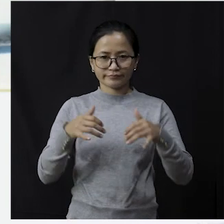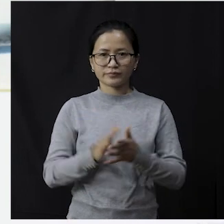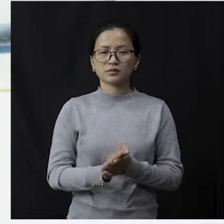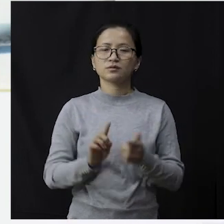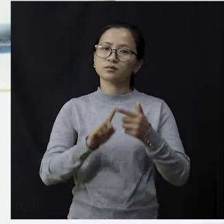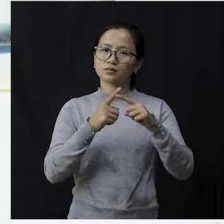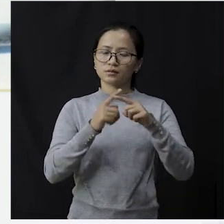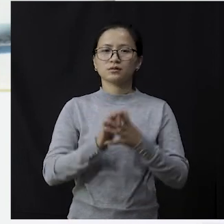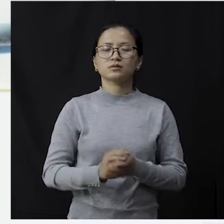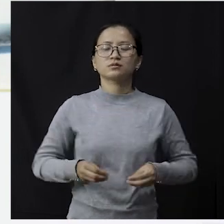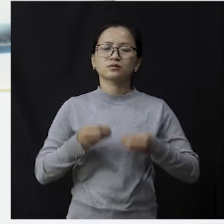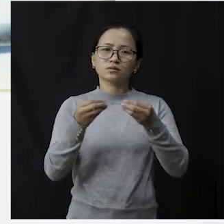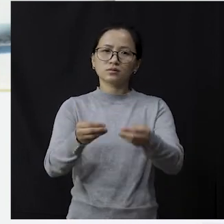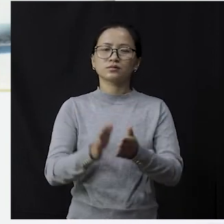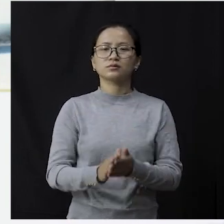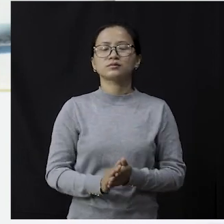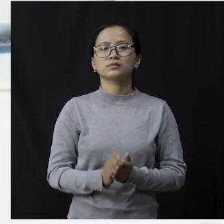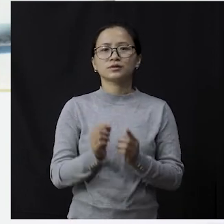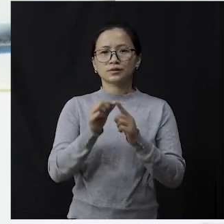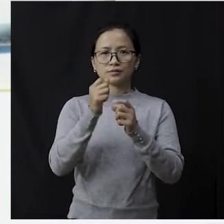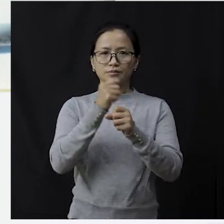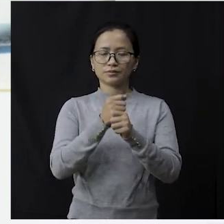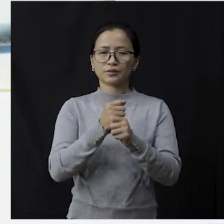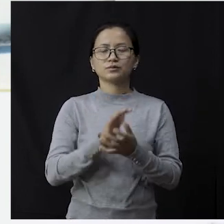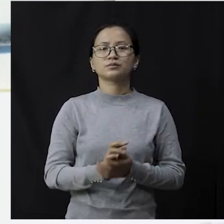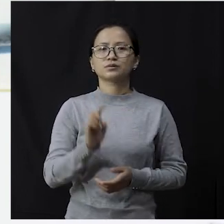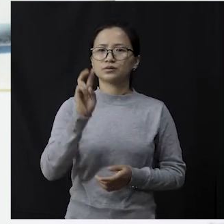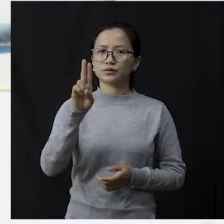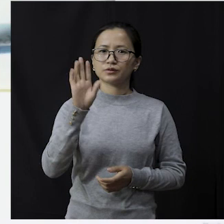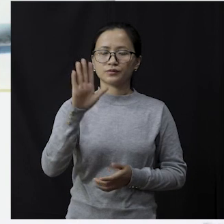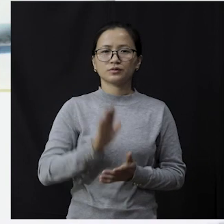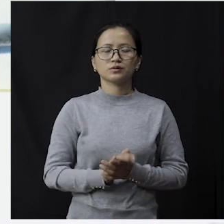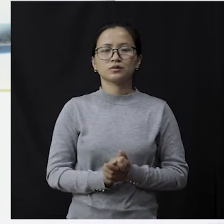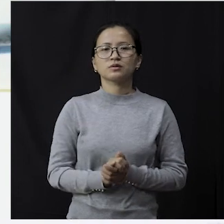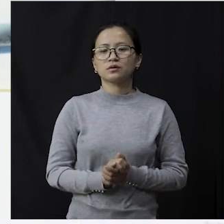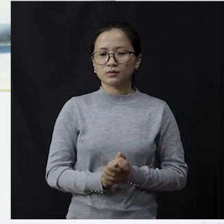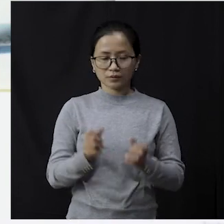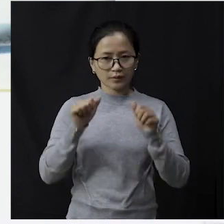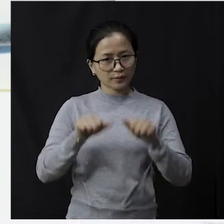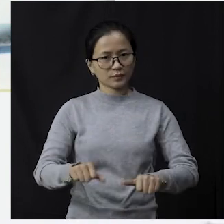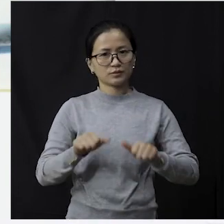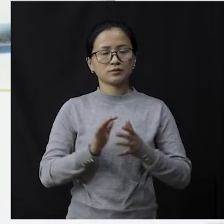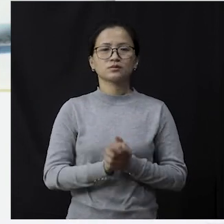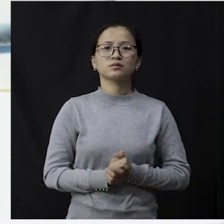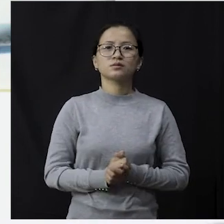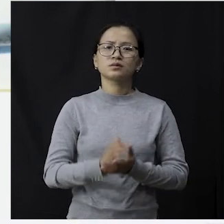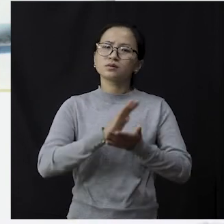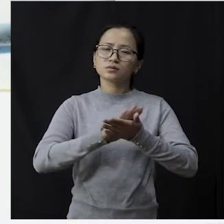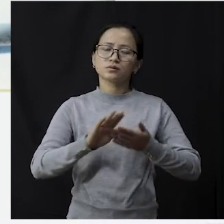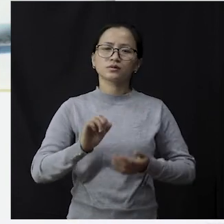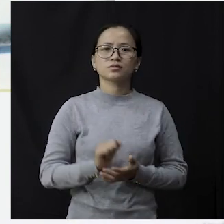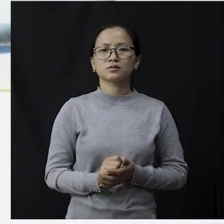the exercise which is given on your textbook, page number 25. And I hope that you can able to